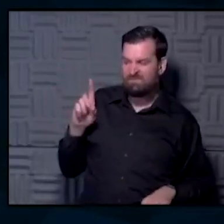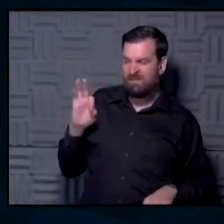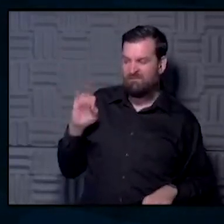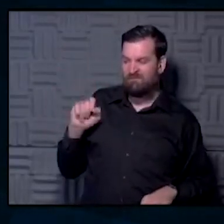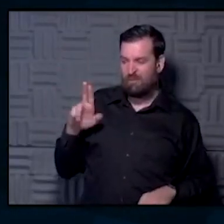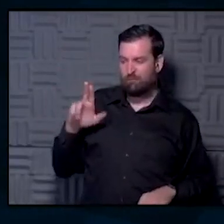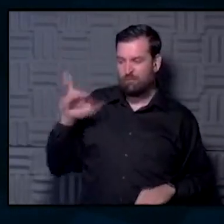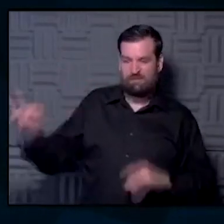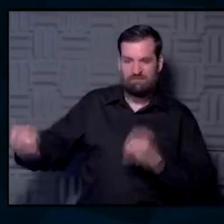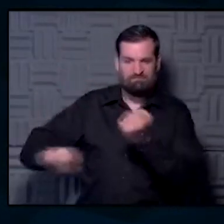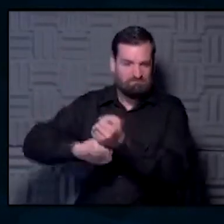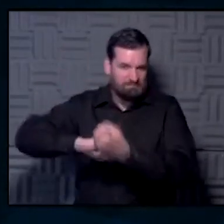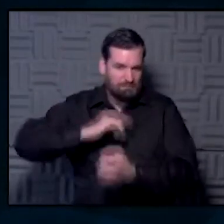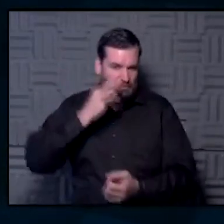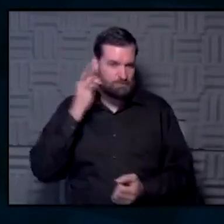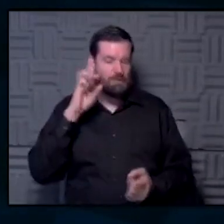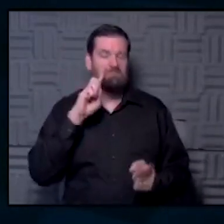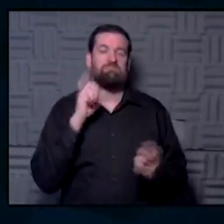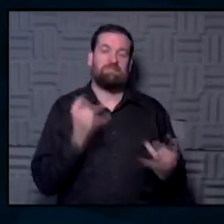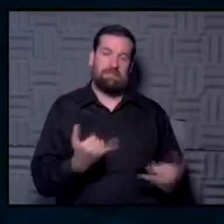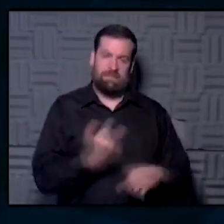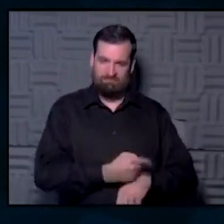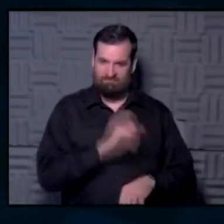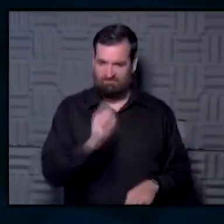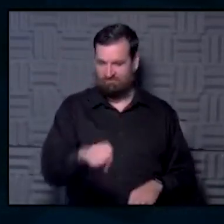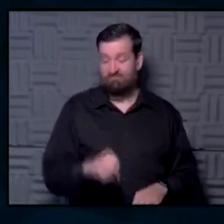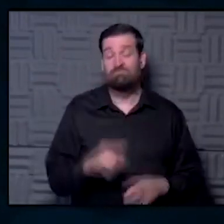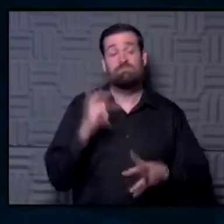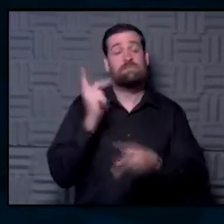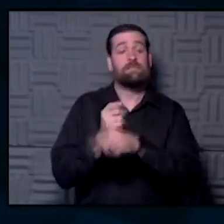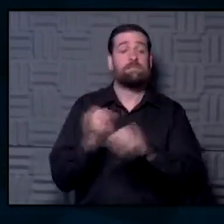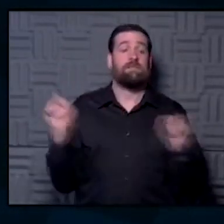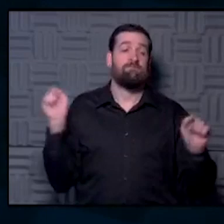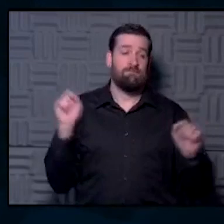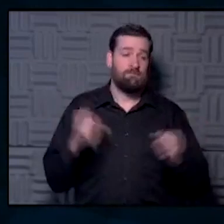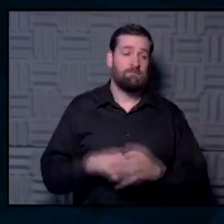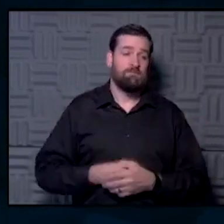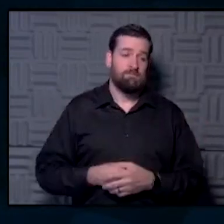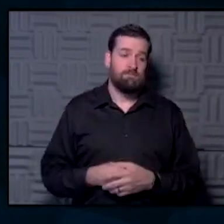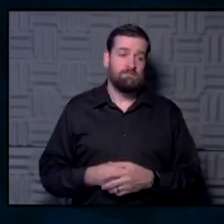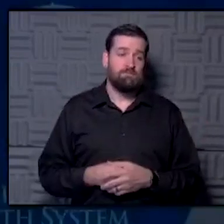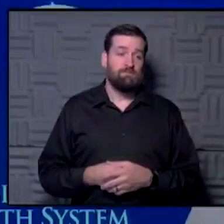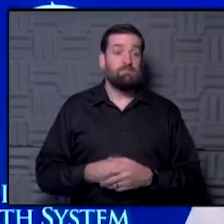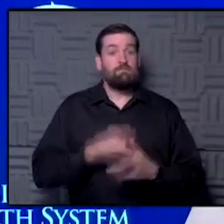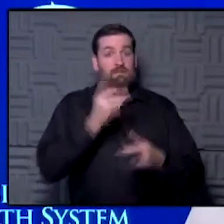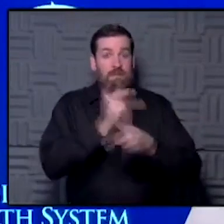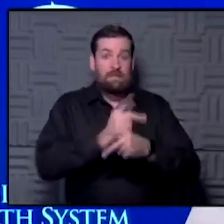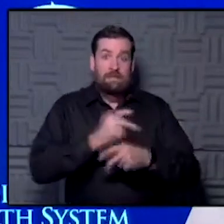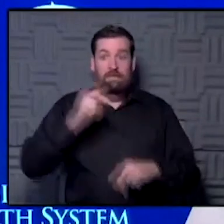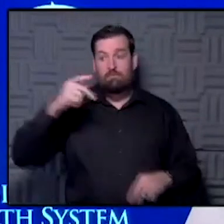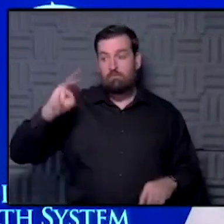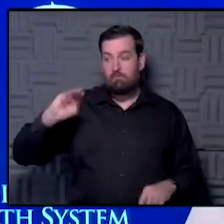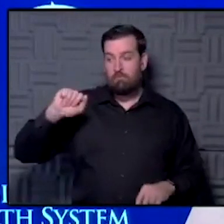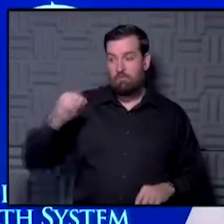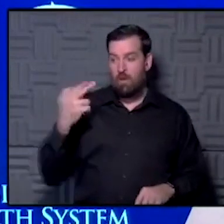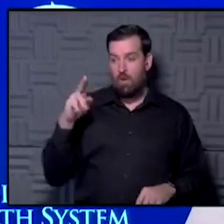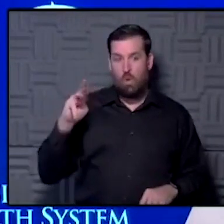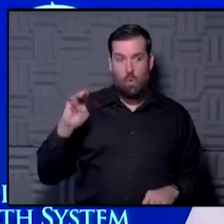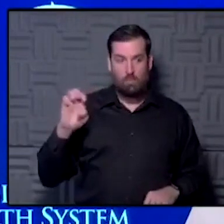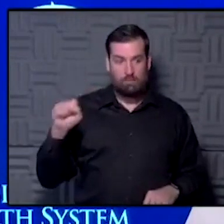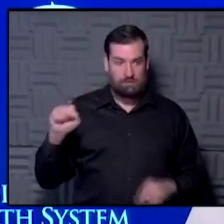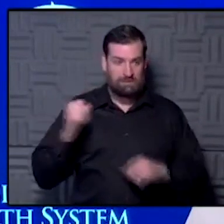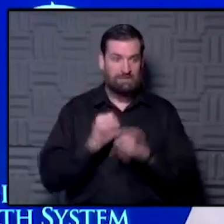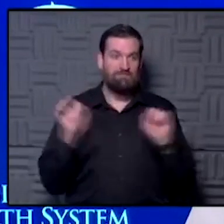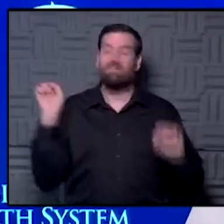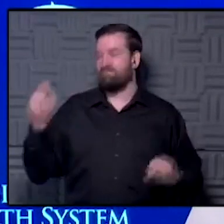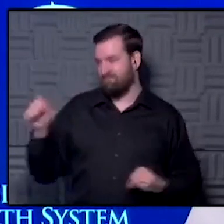today. We want to keep everybody safe. So let's help keep Patrick Mahomes safe. Wear a mask. That's also true